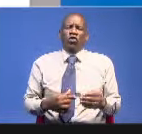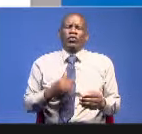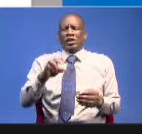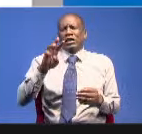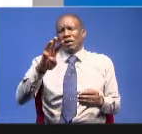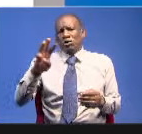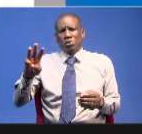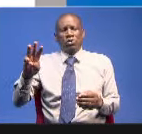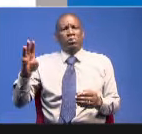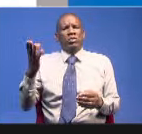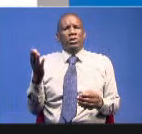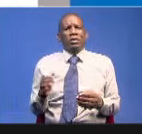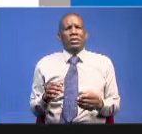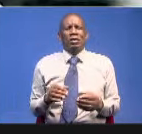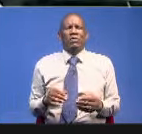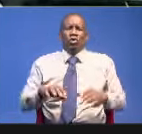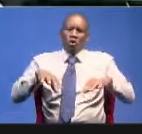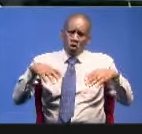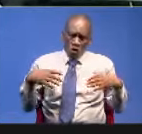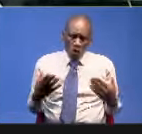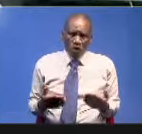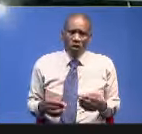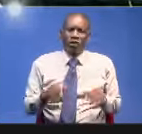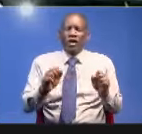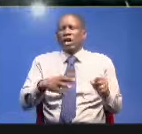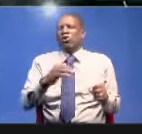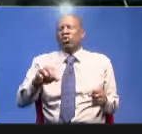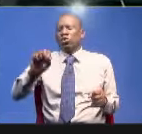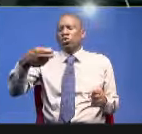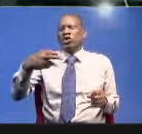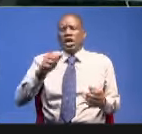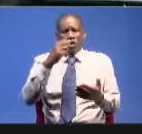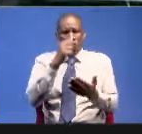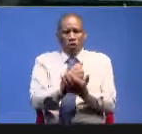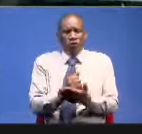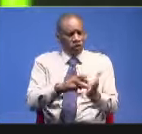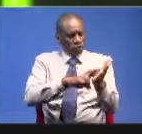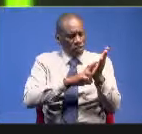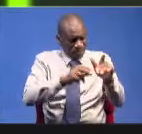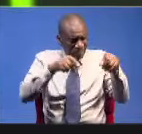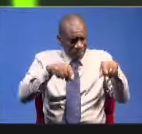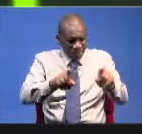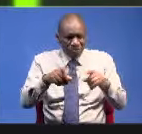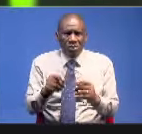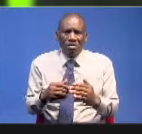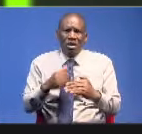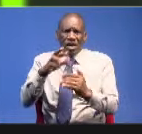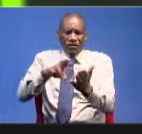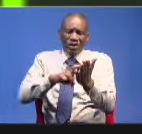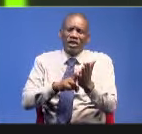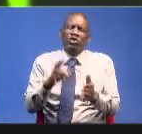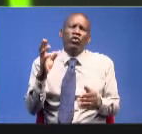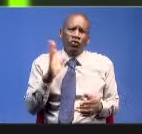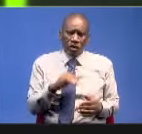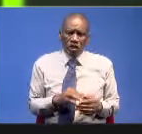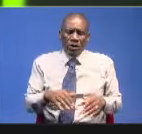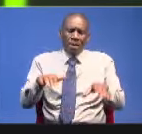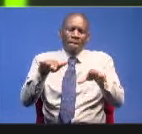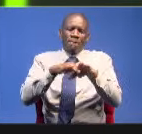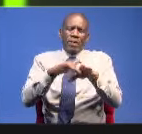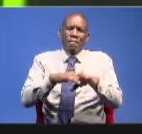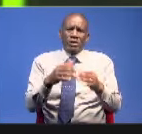www.sha.go.ke website or visit SHA offices to register. Upon registration, members